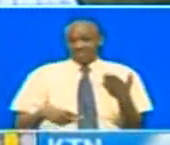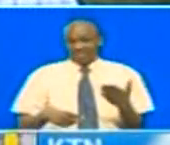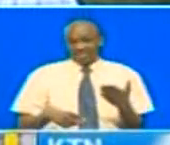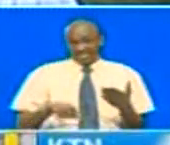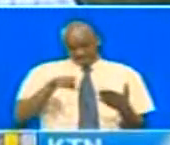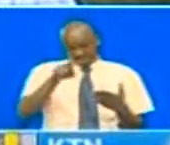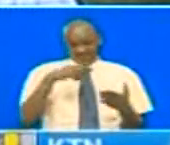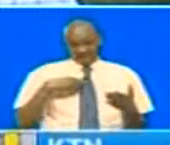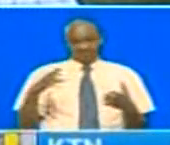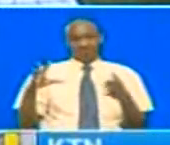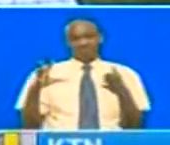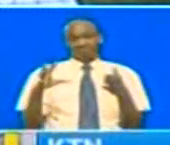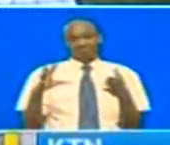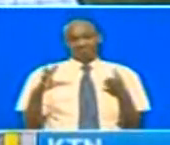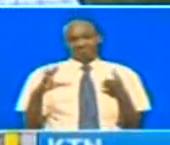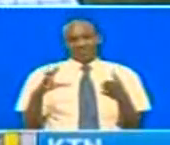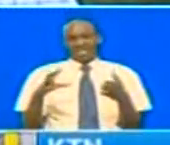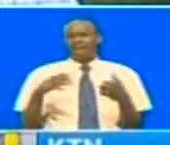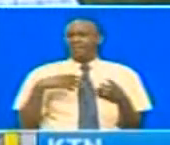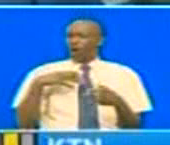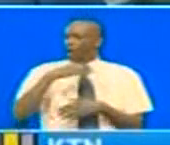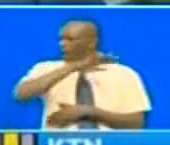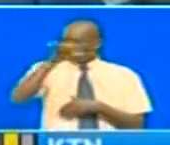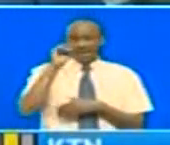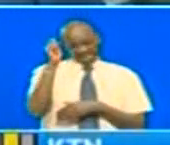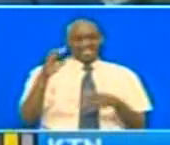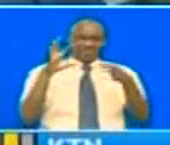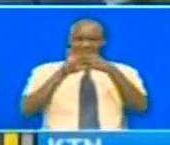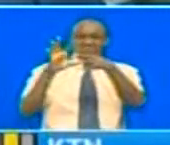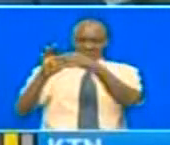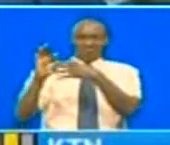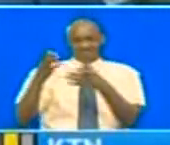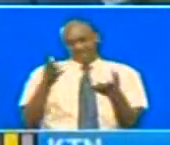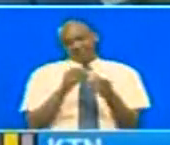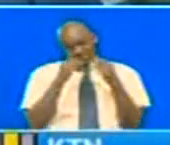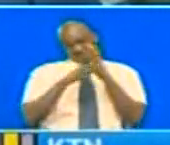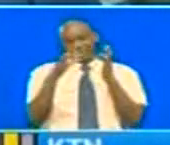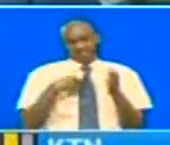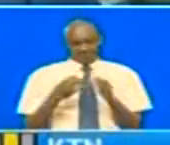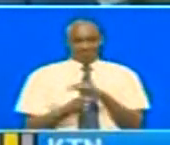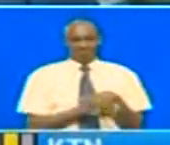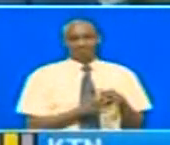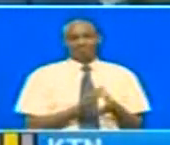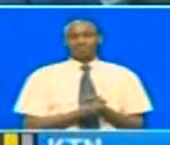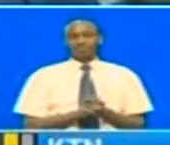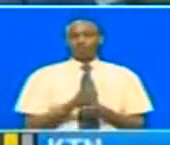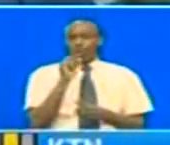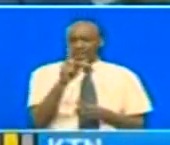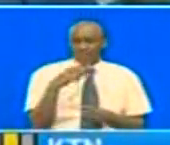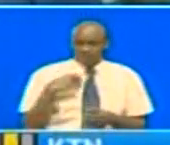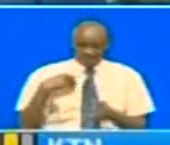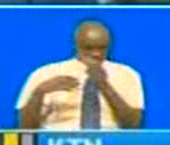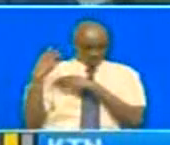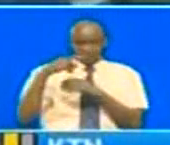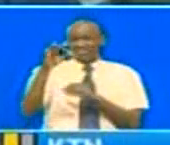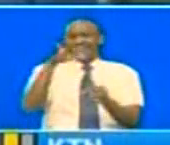with the connections almost everywhere in this country. Let me take you a little bit behind. How you were